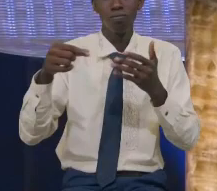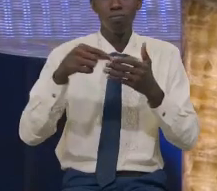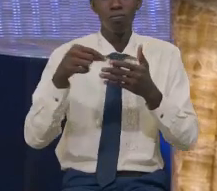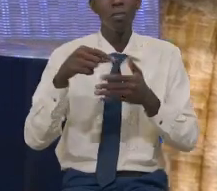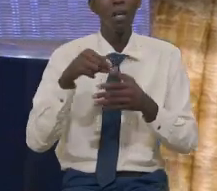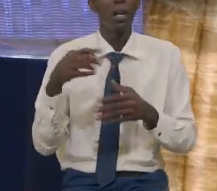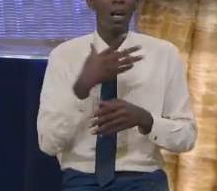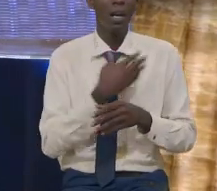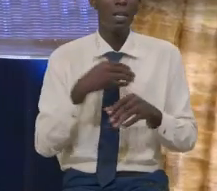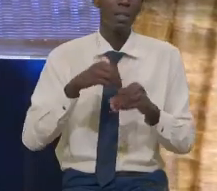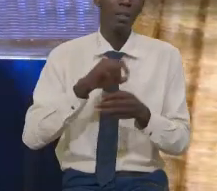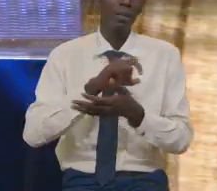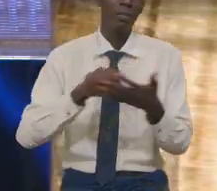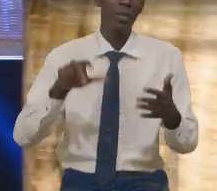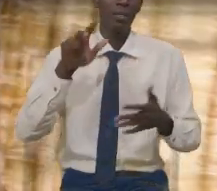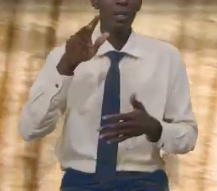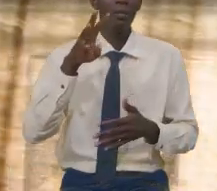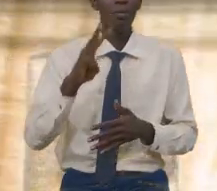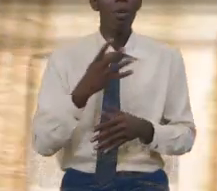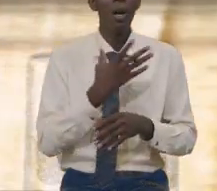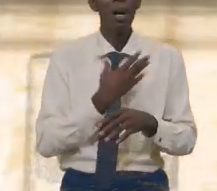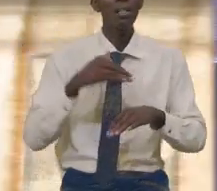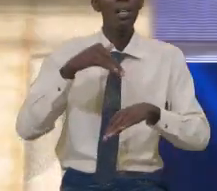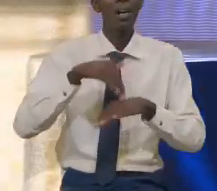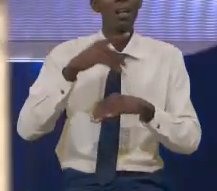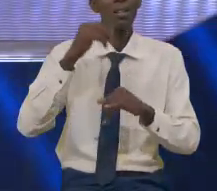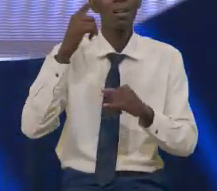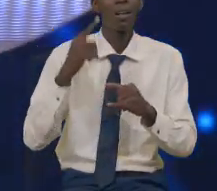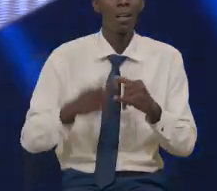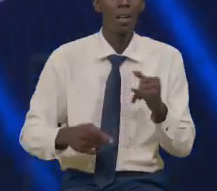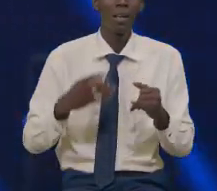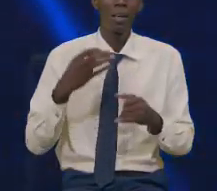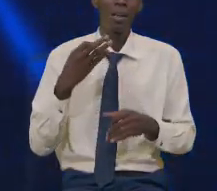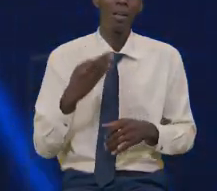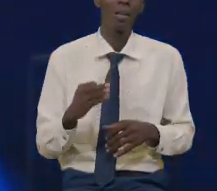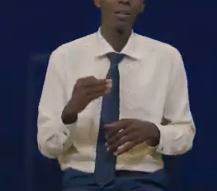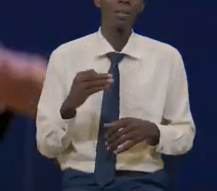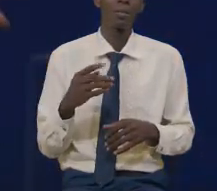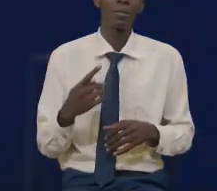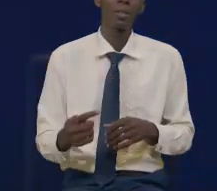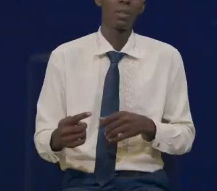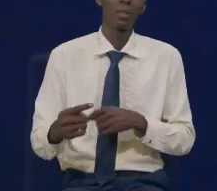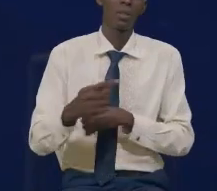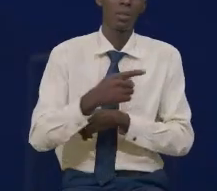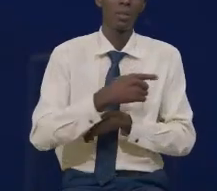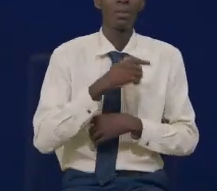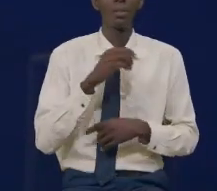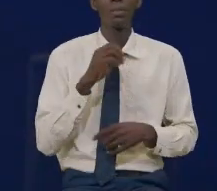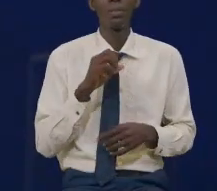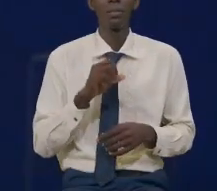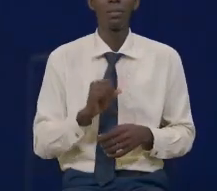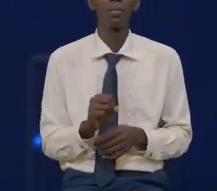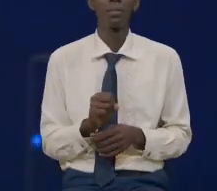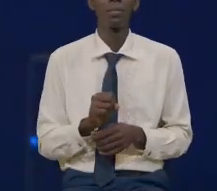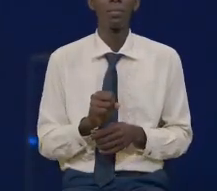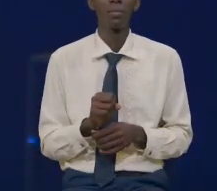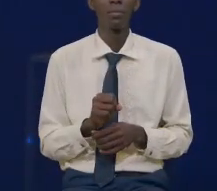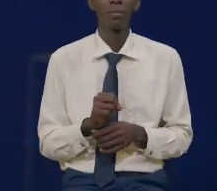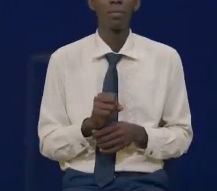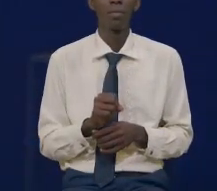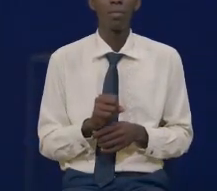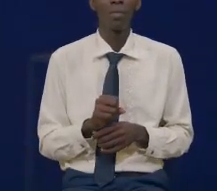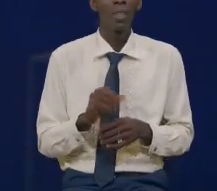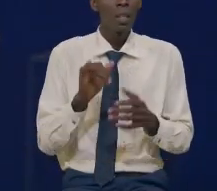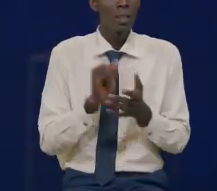verse 34, it says, and at the end of the days,